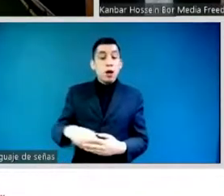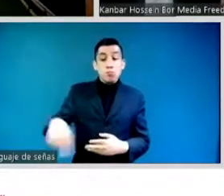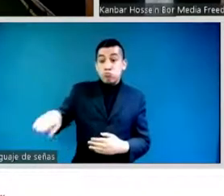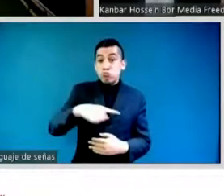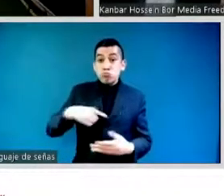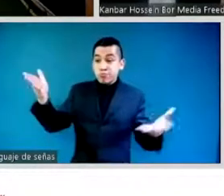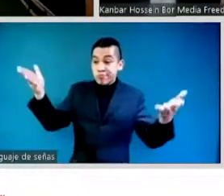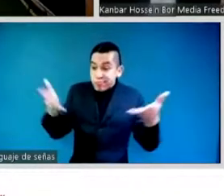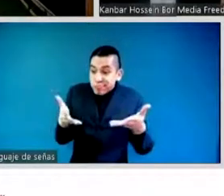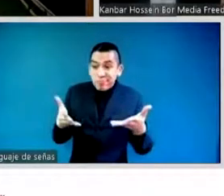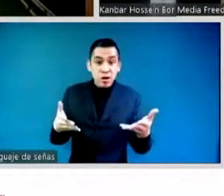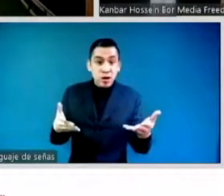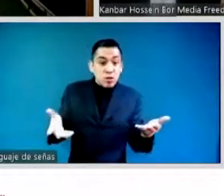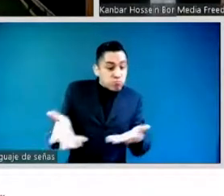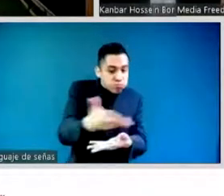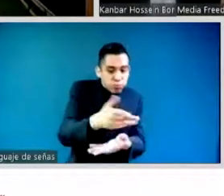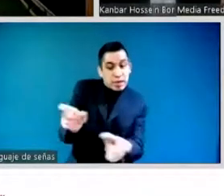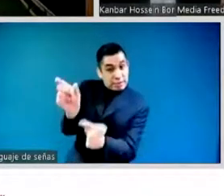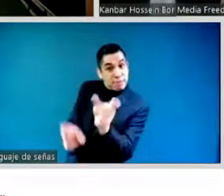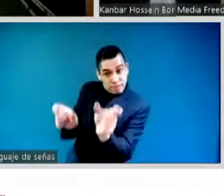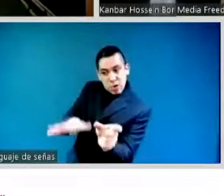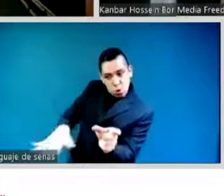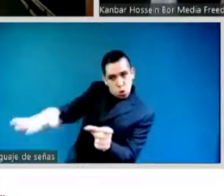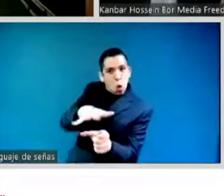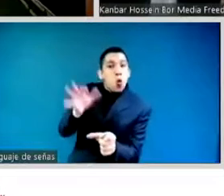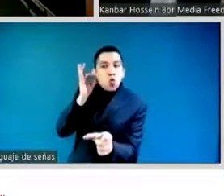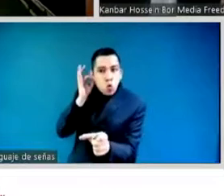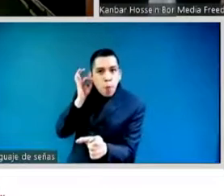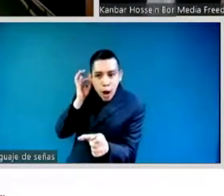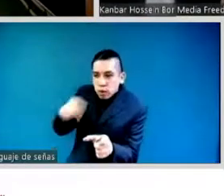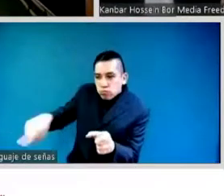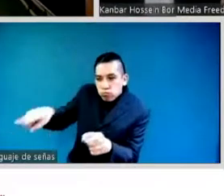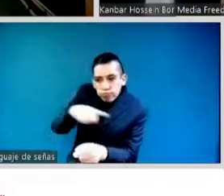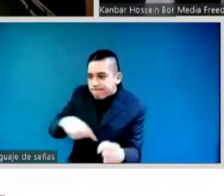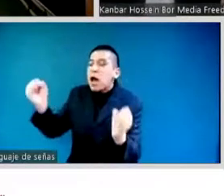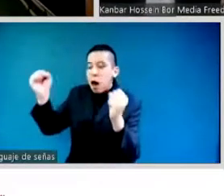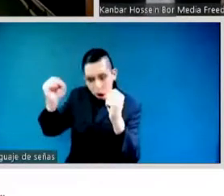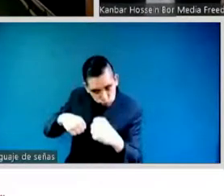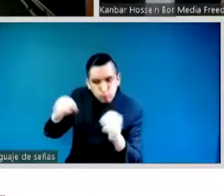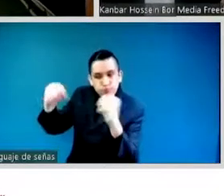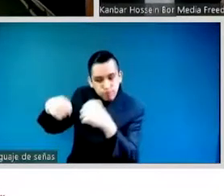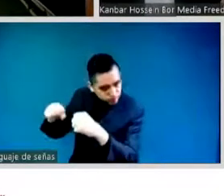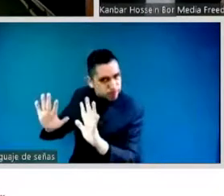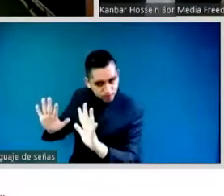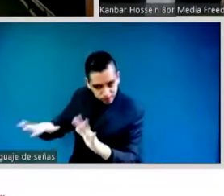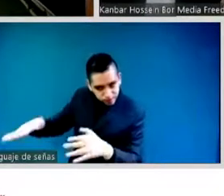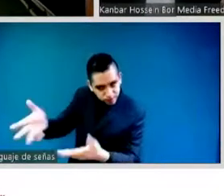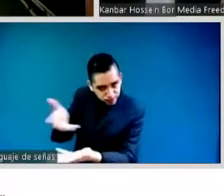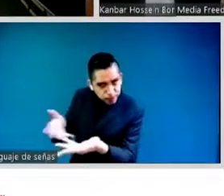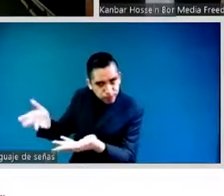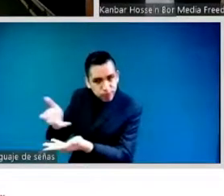not. That's a small but important factor. So what are we trying to do about it? I'll just mention two